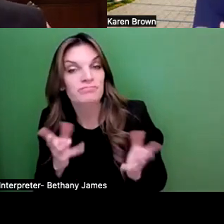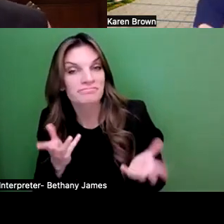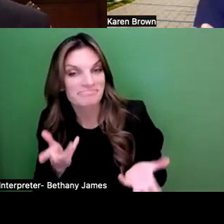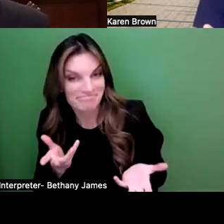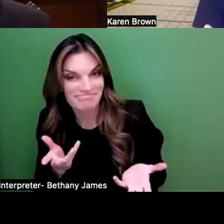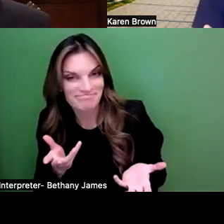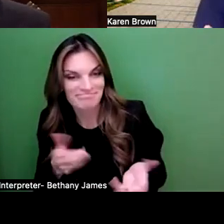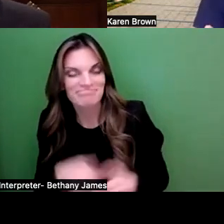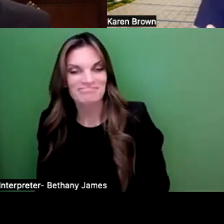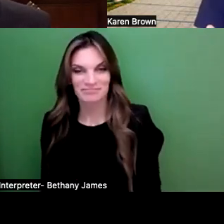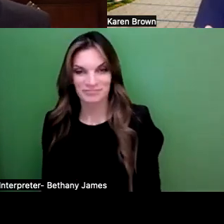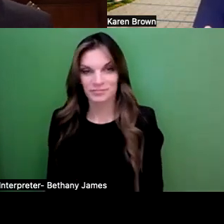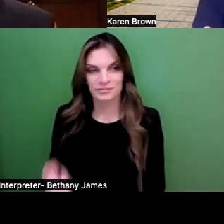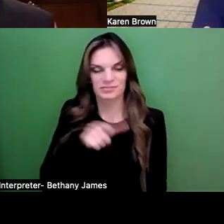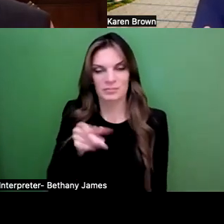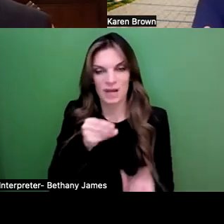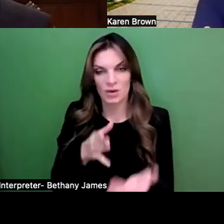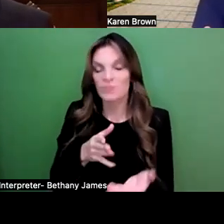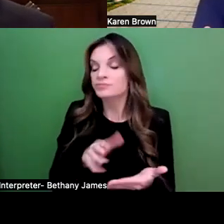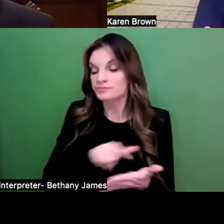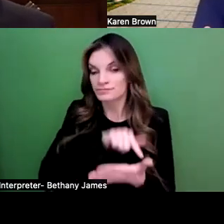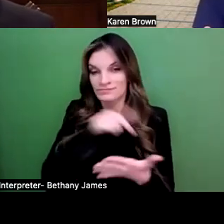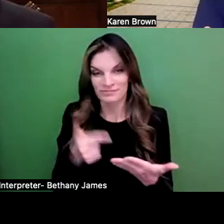Okay, thank you. Question 10.